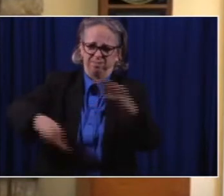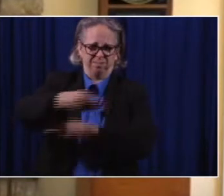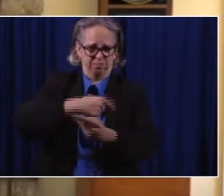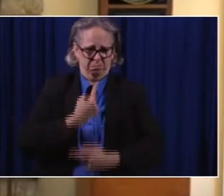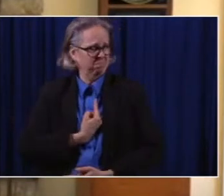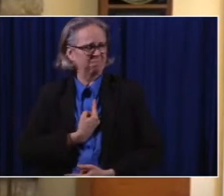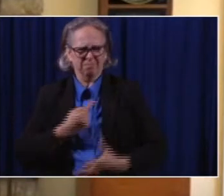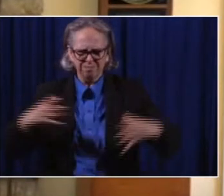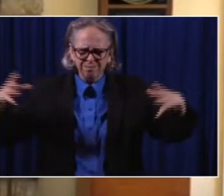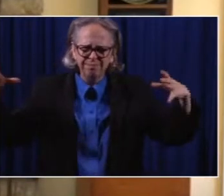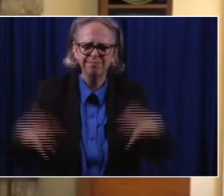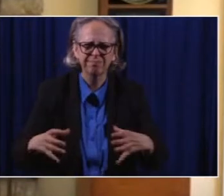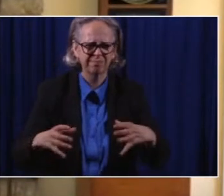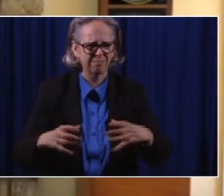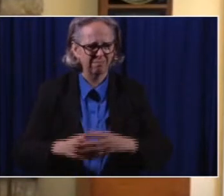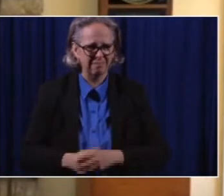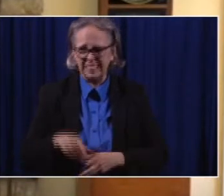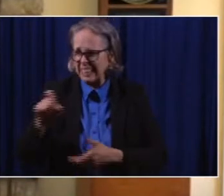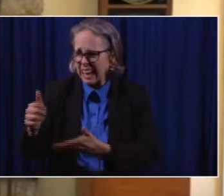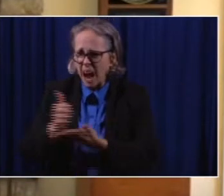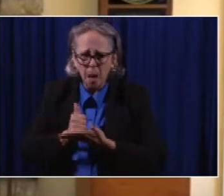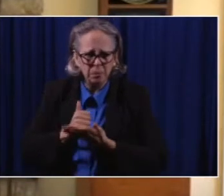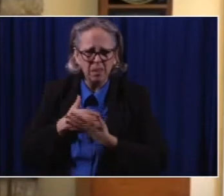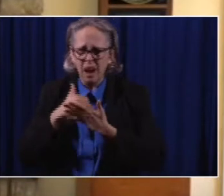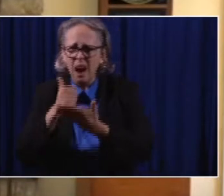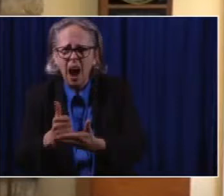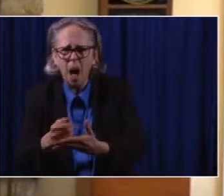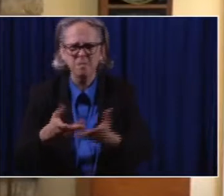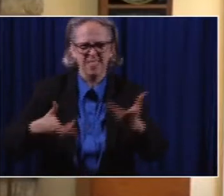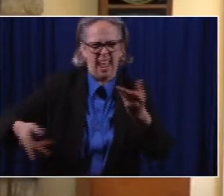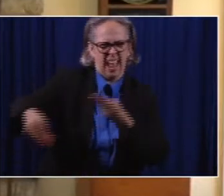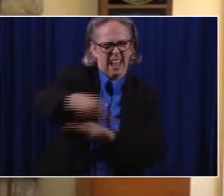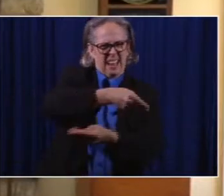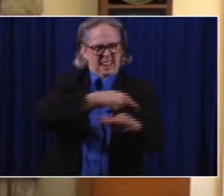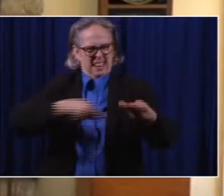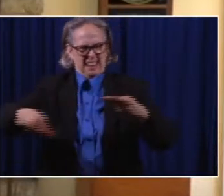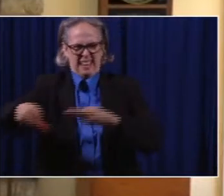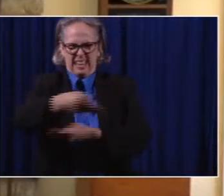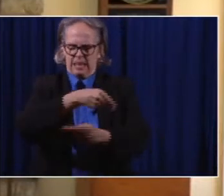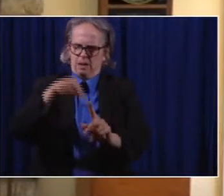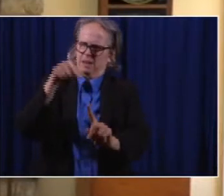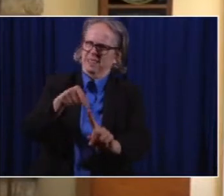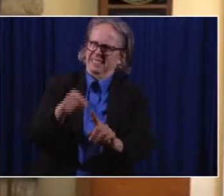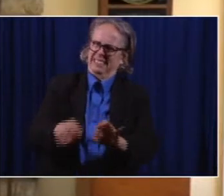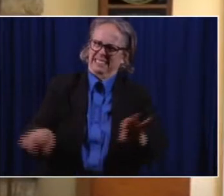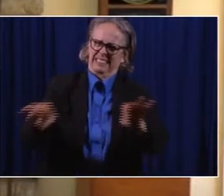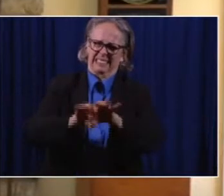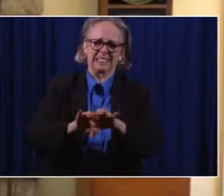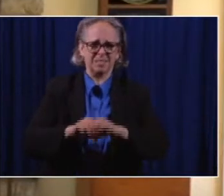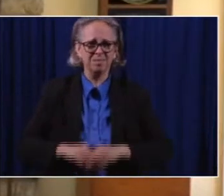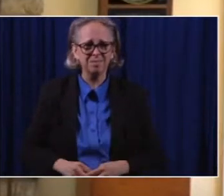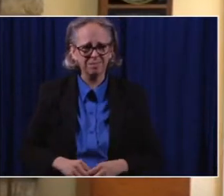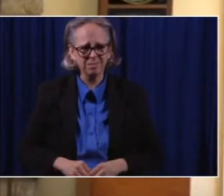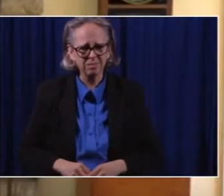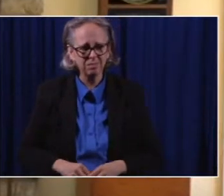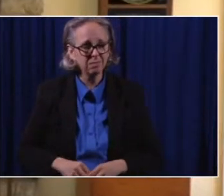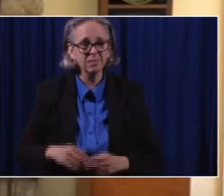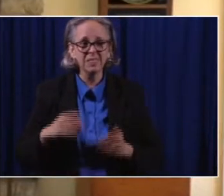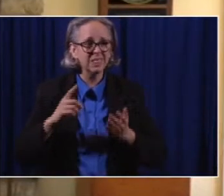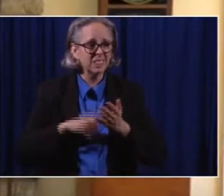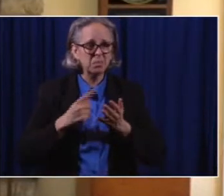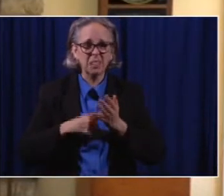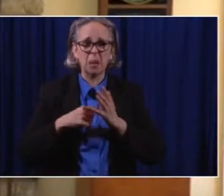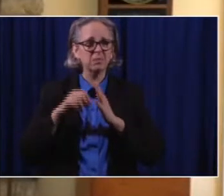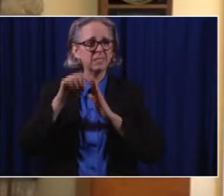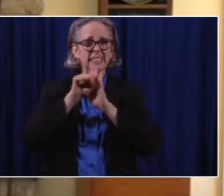do, and we're trying to do those things. In other cases, it was frankly us explaining to them exactly what